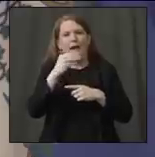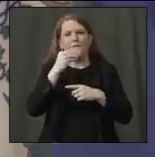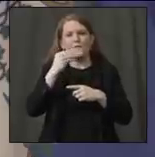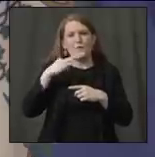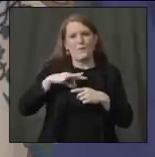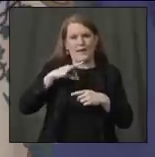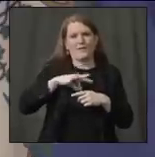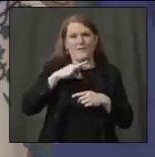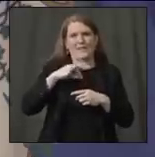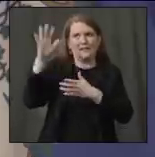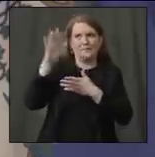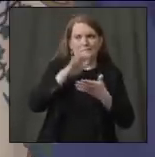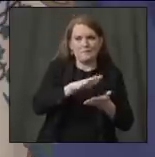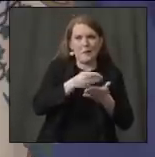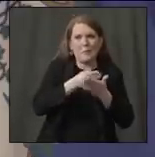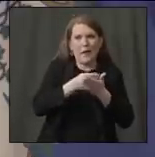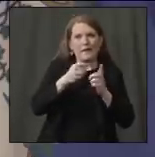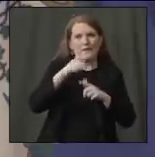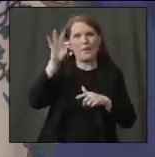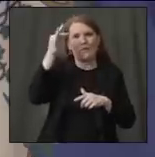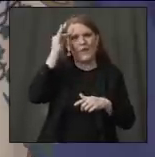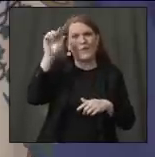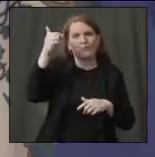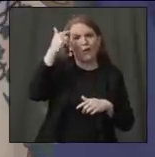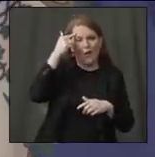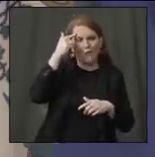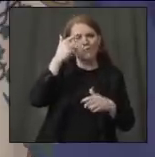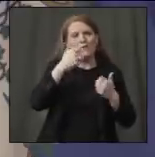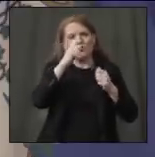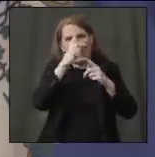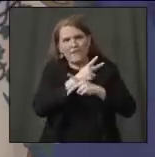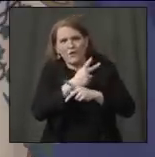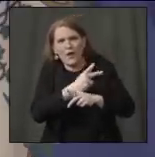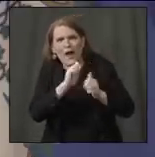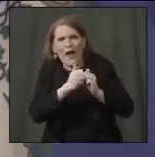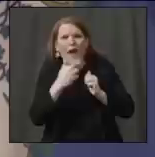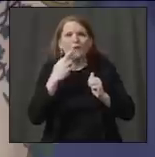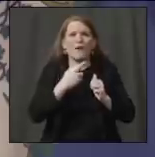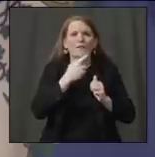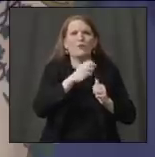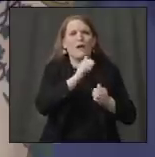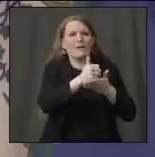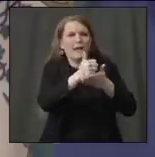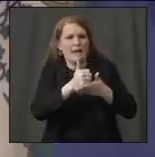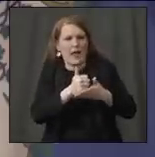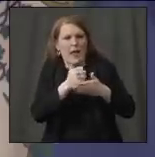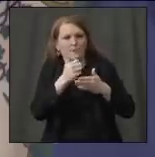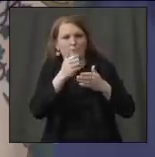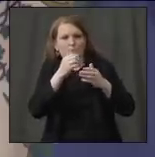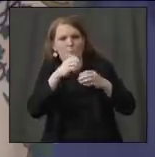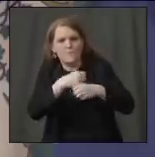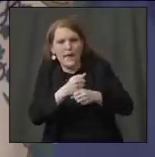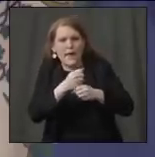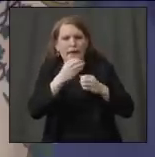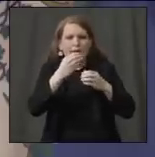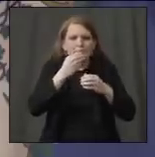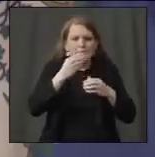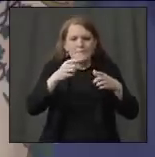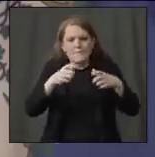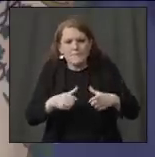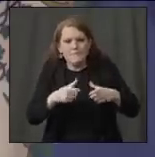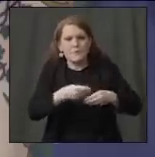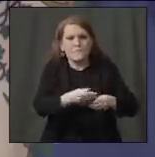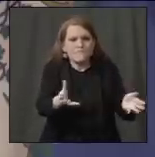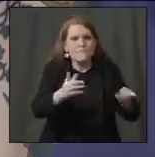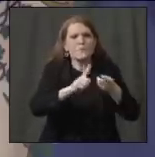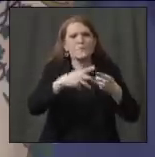the restaurants as part of our distribution system to get prepared meals to seniors who really won't be able to leave their homes